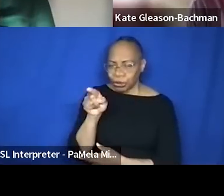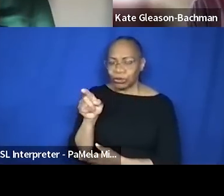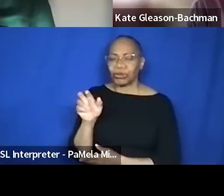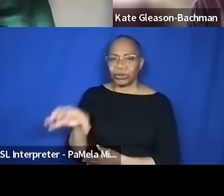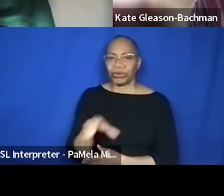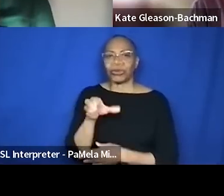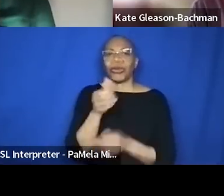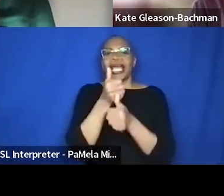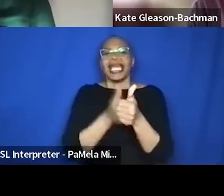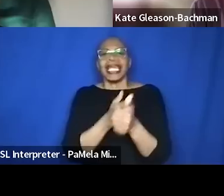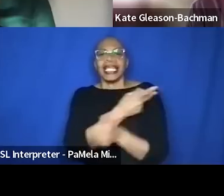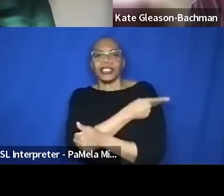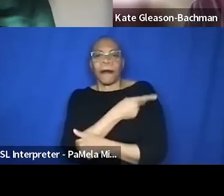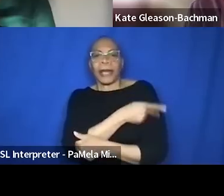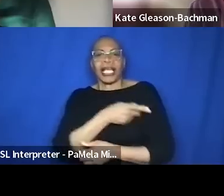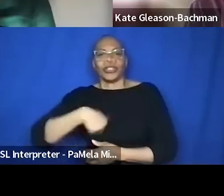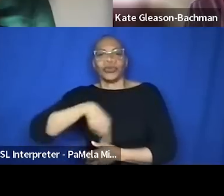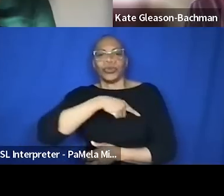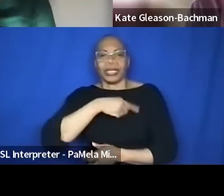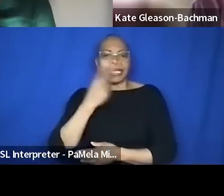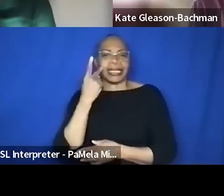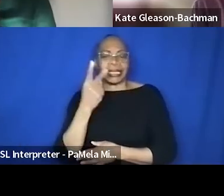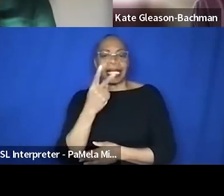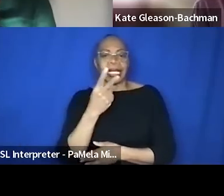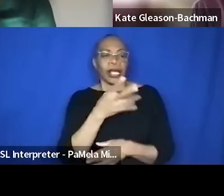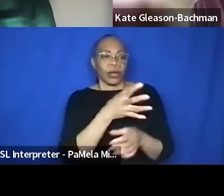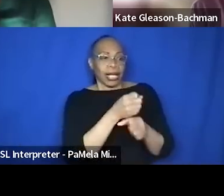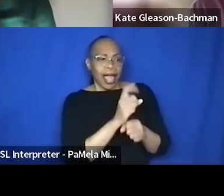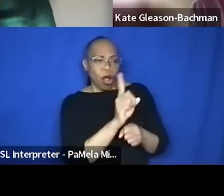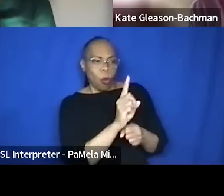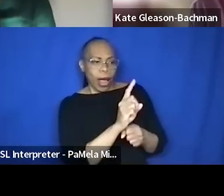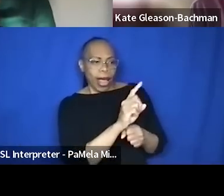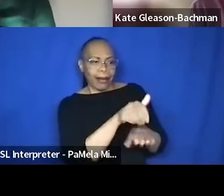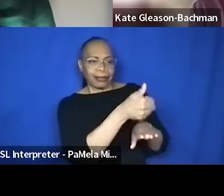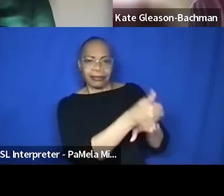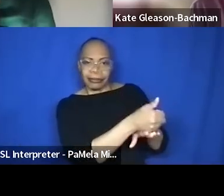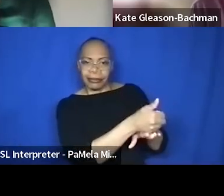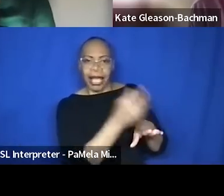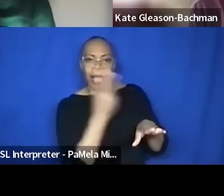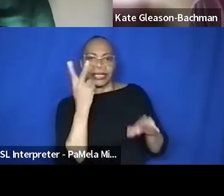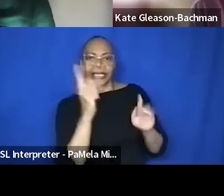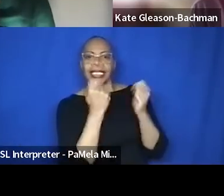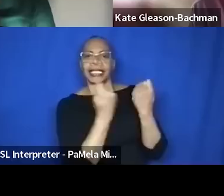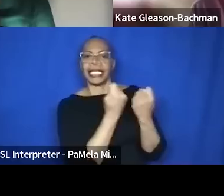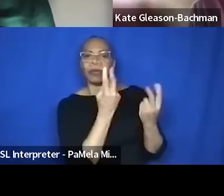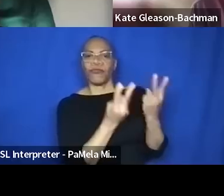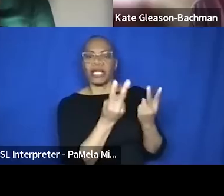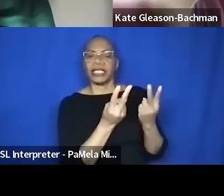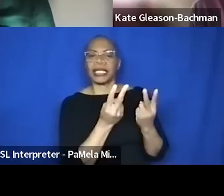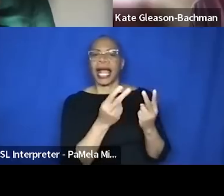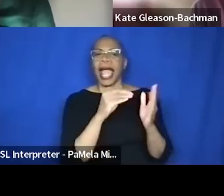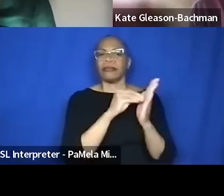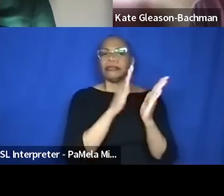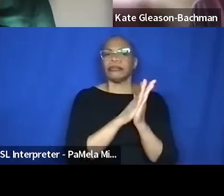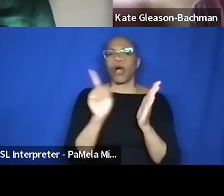every patient we see, we get their coordinates. We say what team seen them, and we put it on our OneDrive. So we